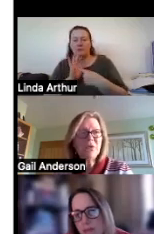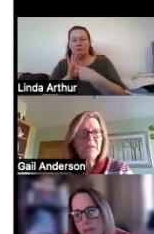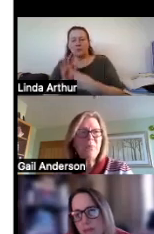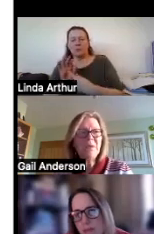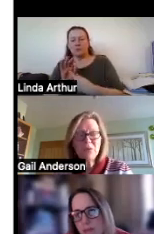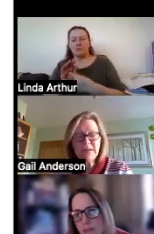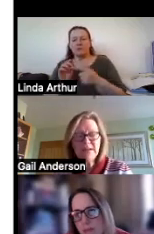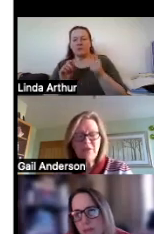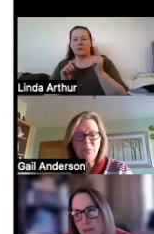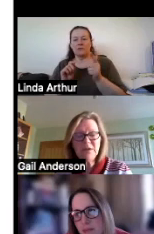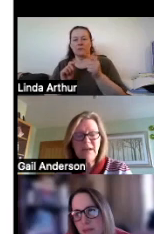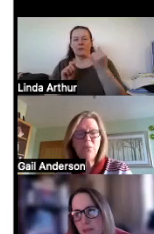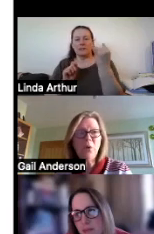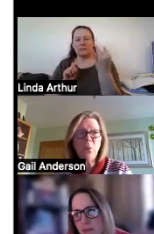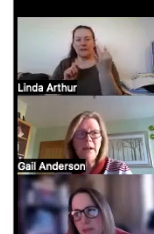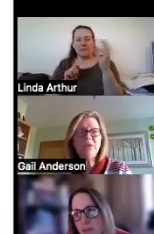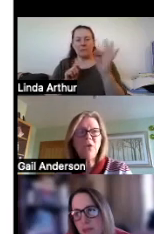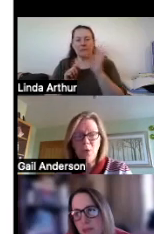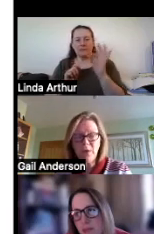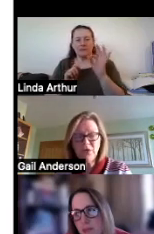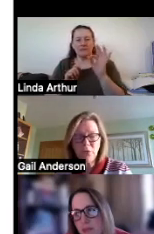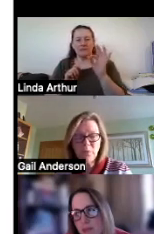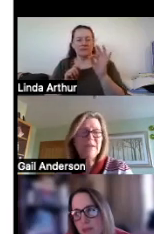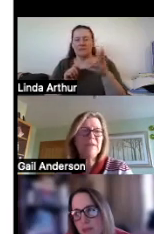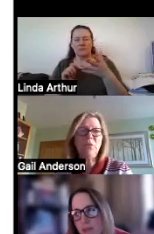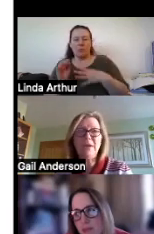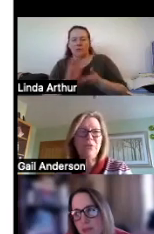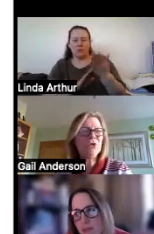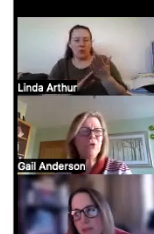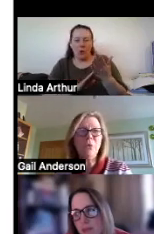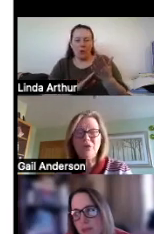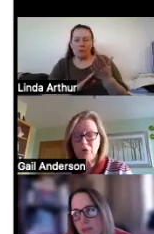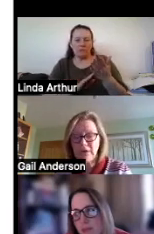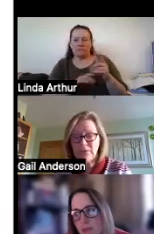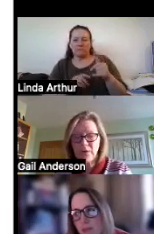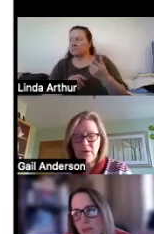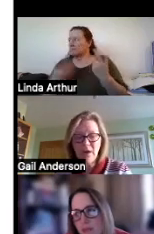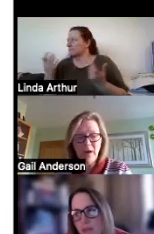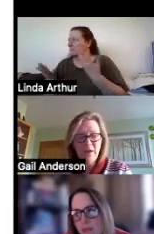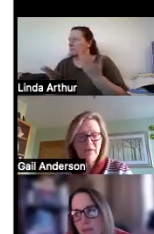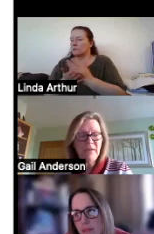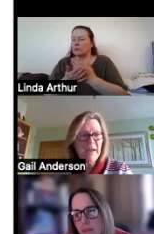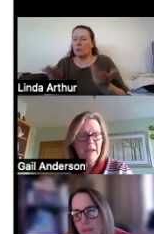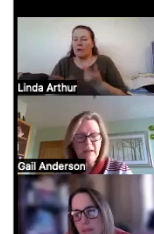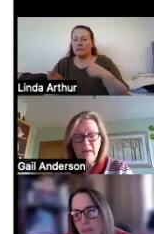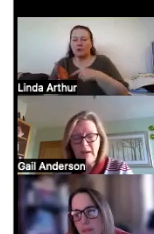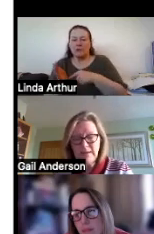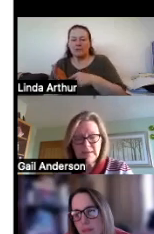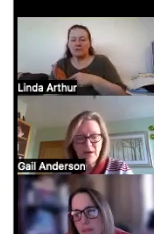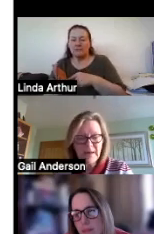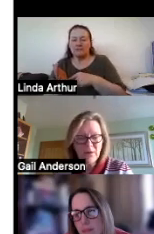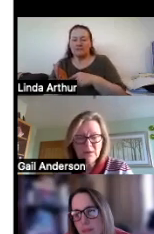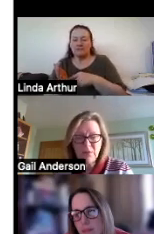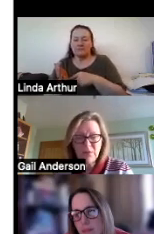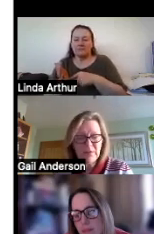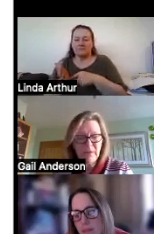about 27% were unwilling to go out, to go to places where they were unsure where the toilets were. They, as